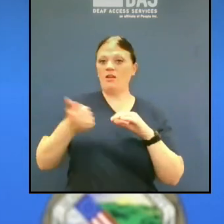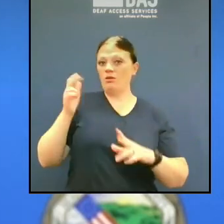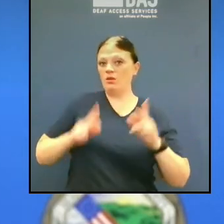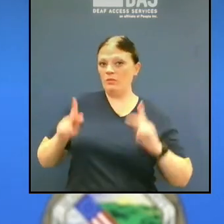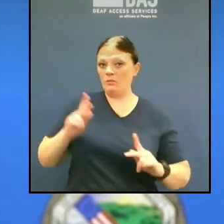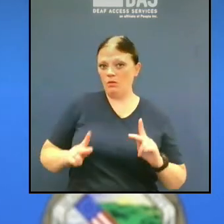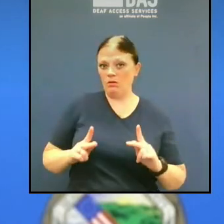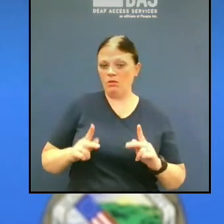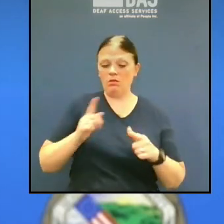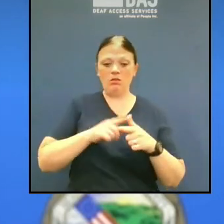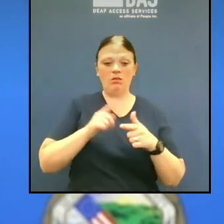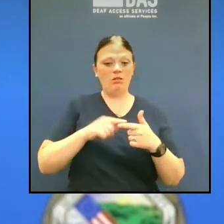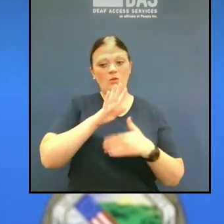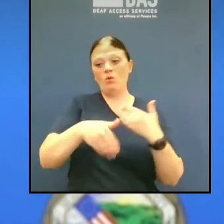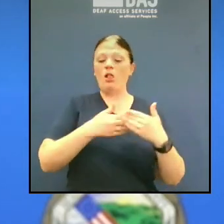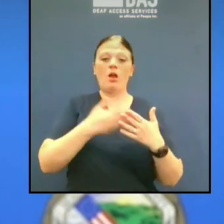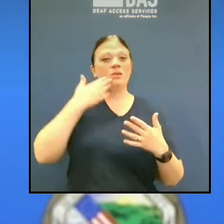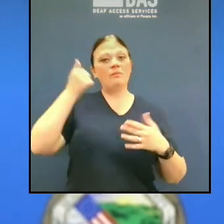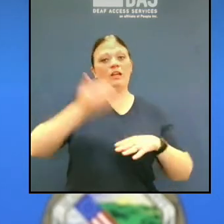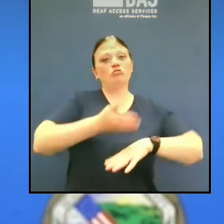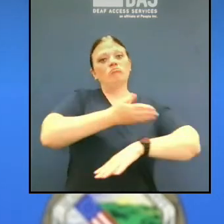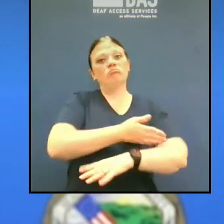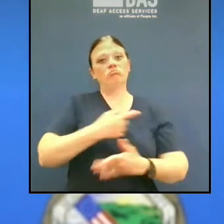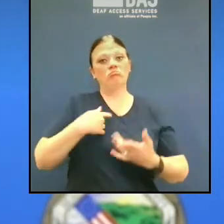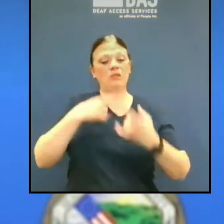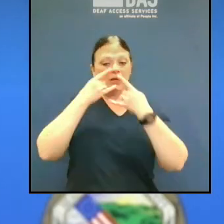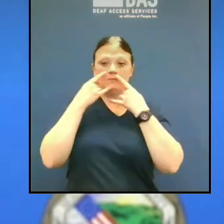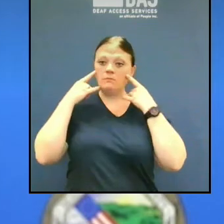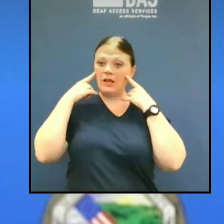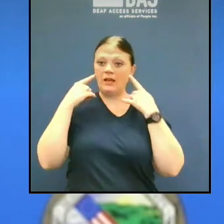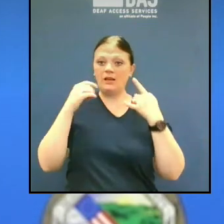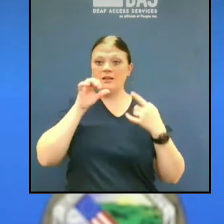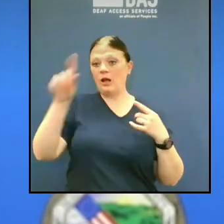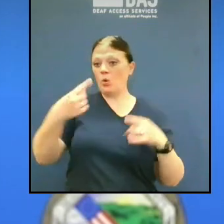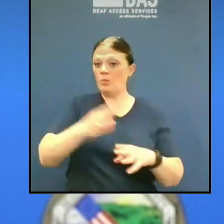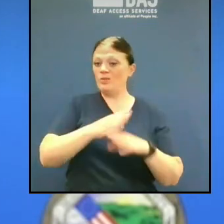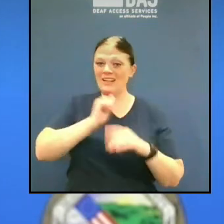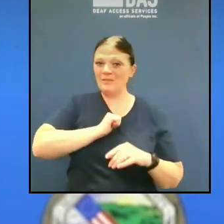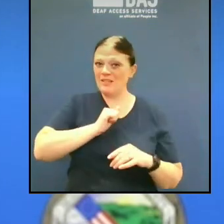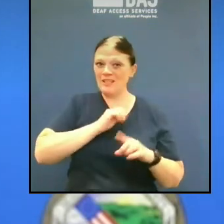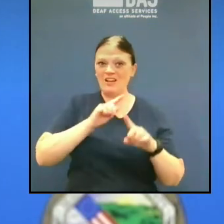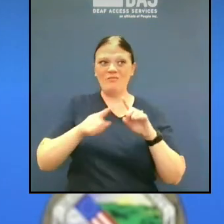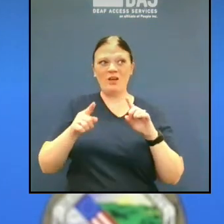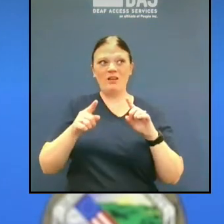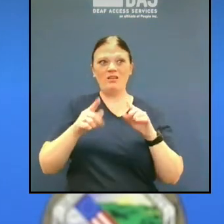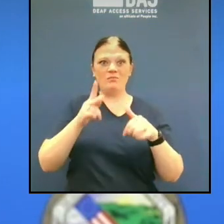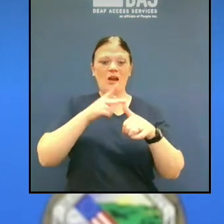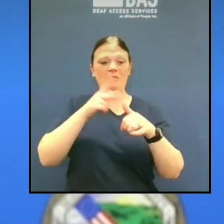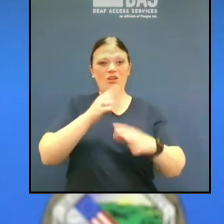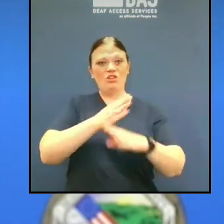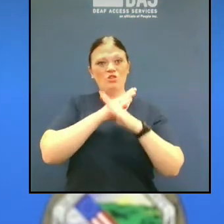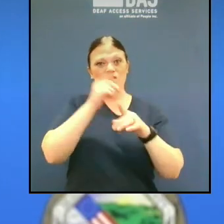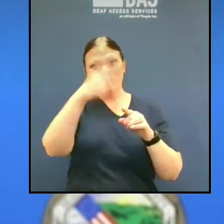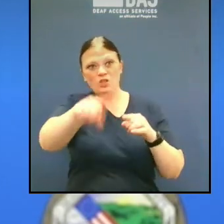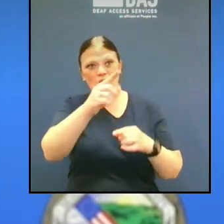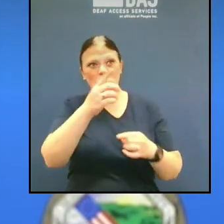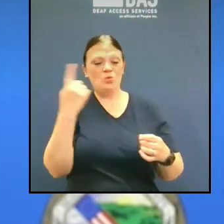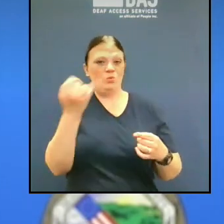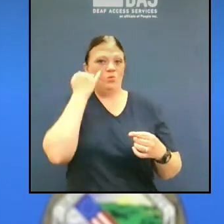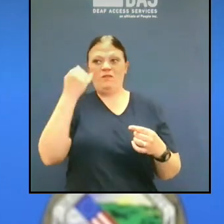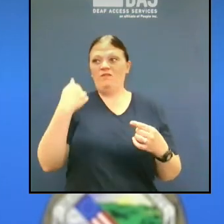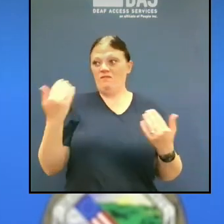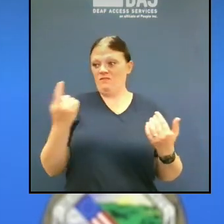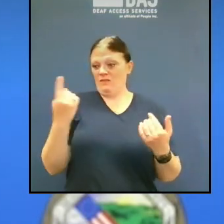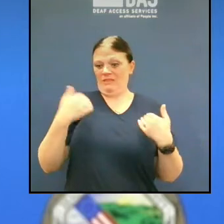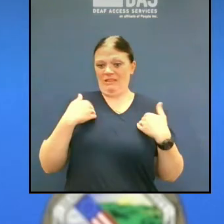people, we'll all be better for it. I wear a mask not only to protect myself, but primarily to protect you from anything I may have, and I